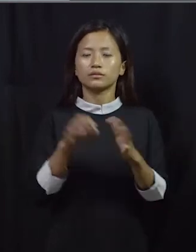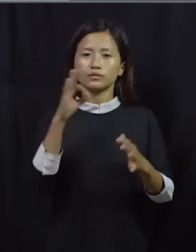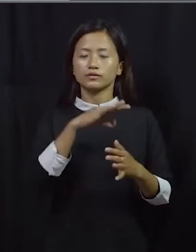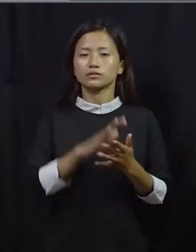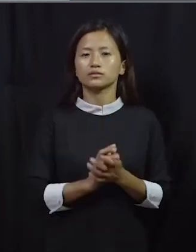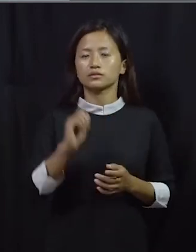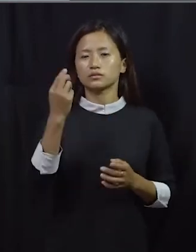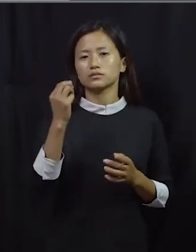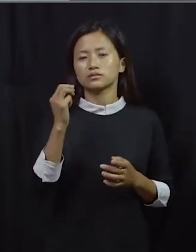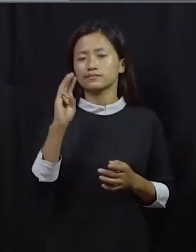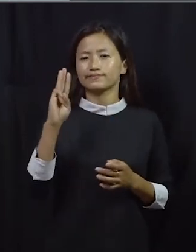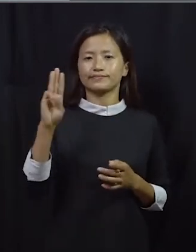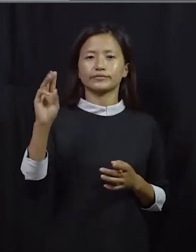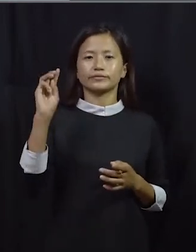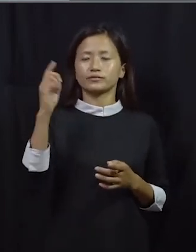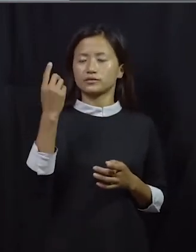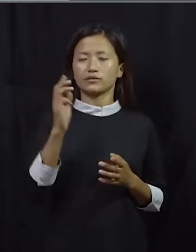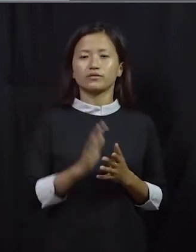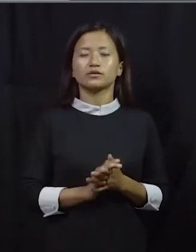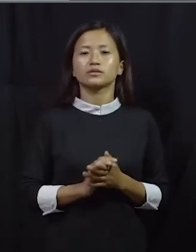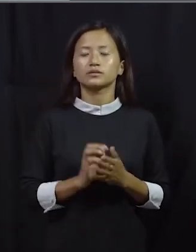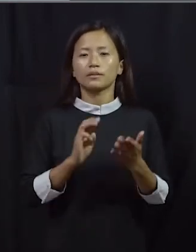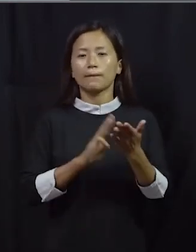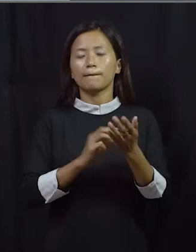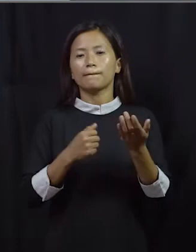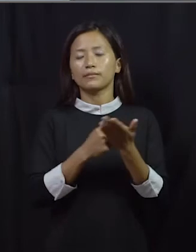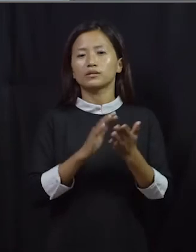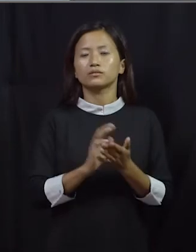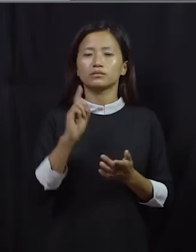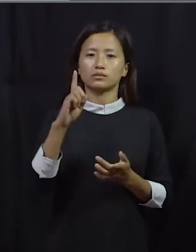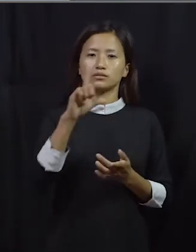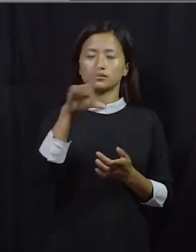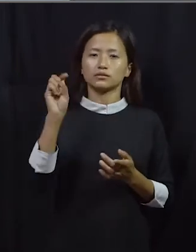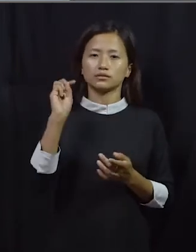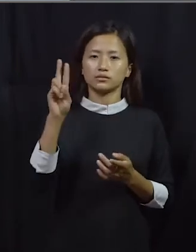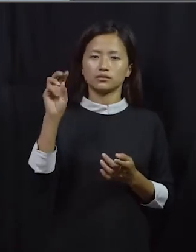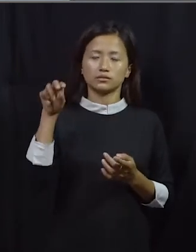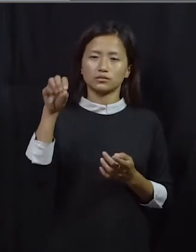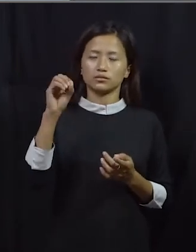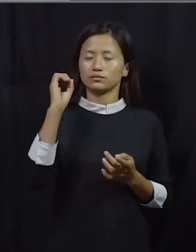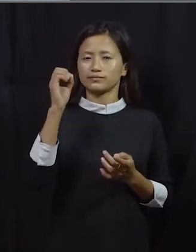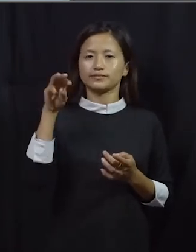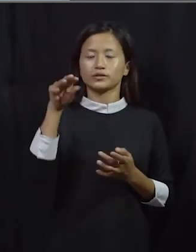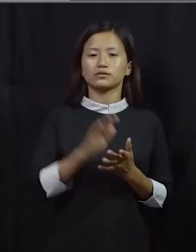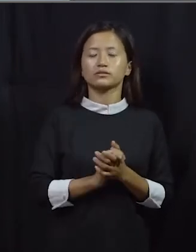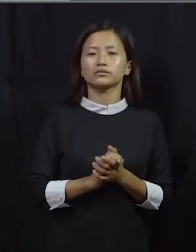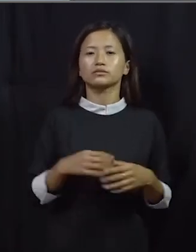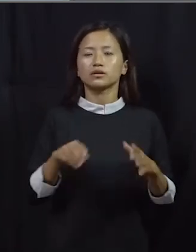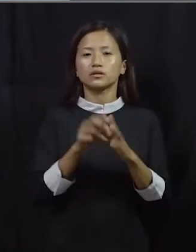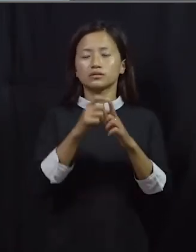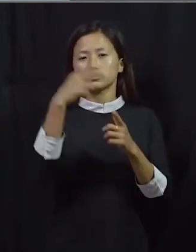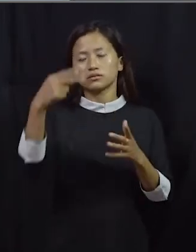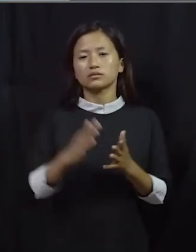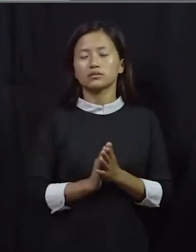ended 31st March 2014 amounted to 1,20,000 and the partners' drawings had